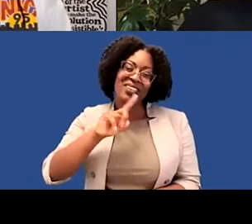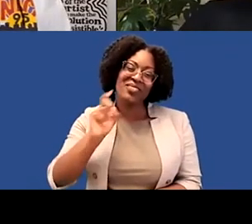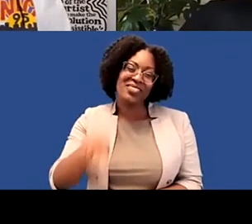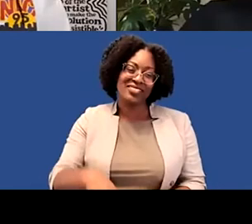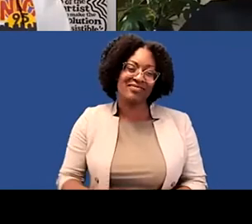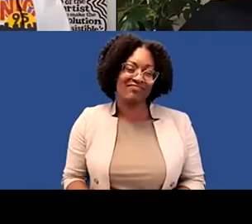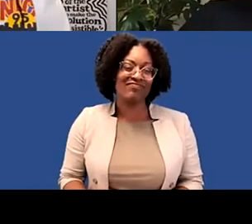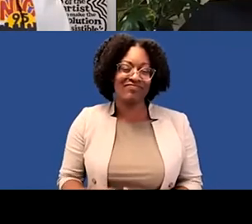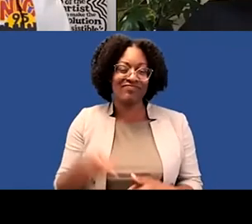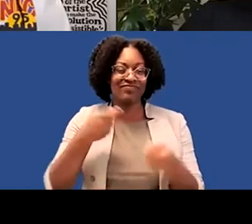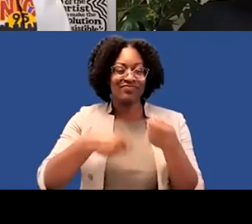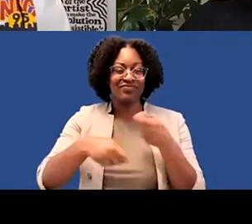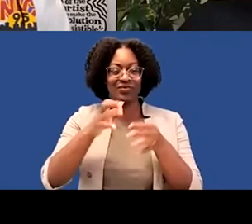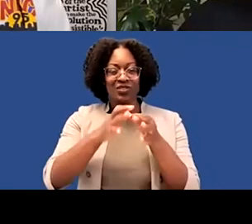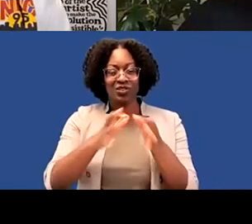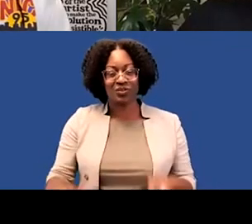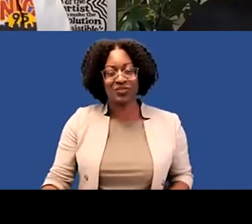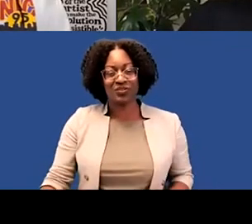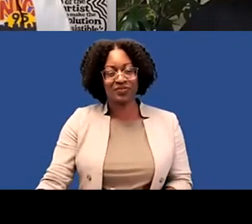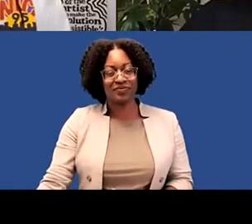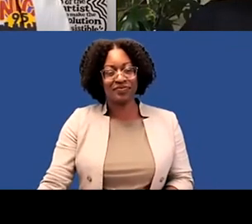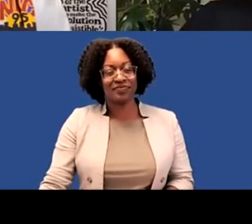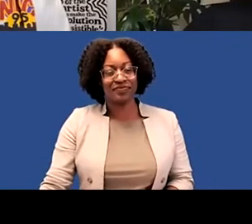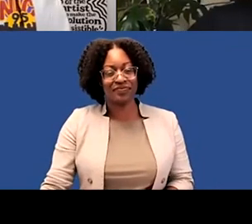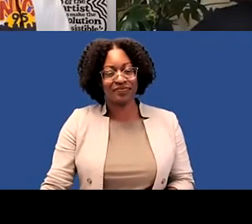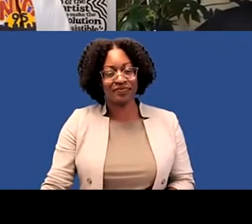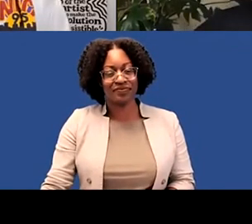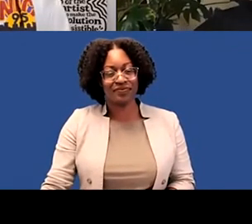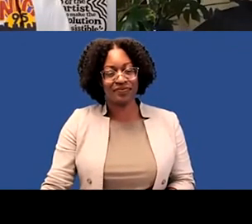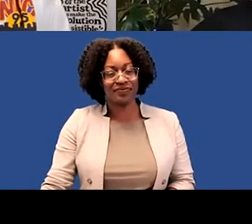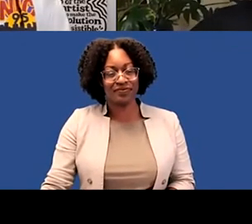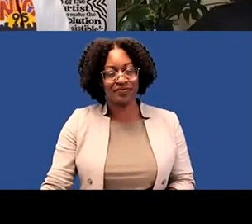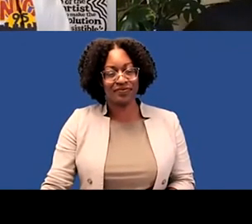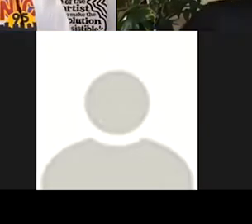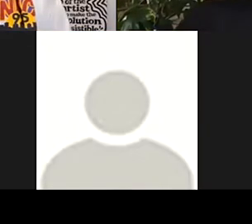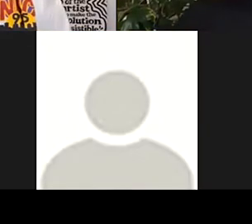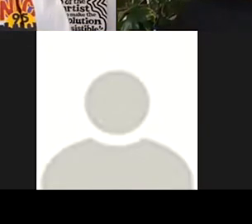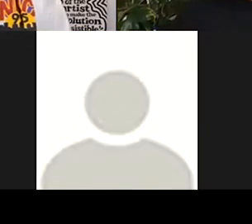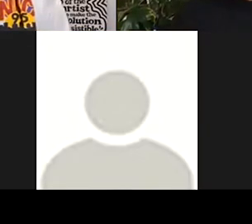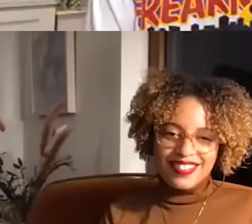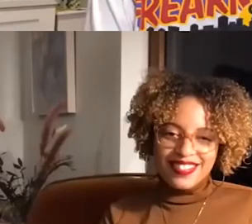Yeah, wow. Okay, Naima and Jenna, geez.